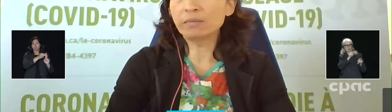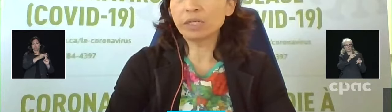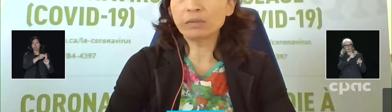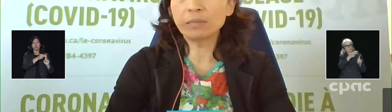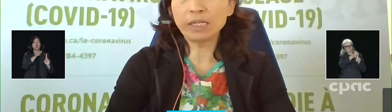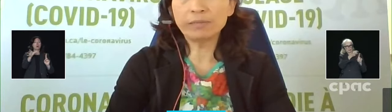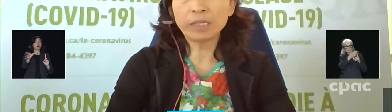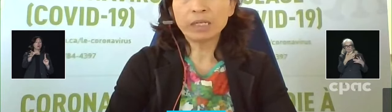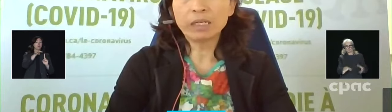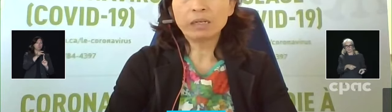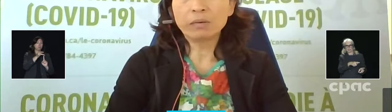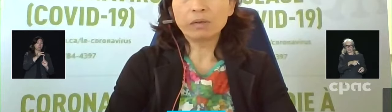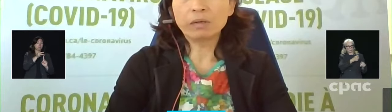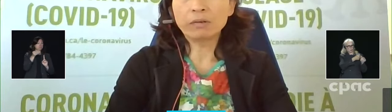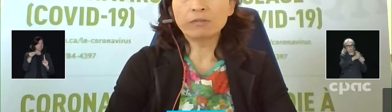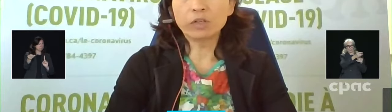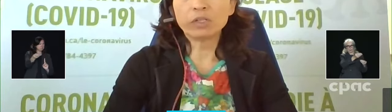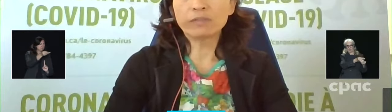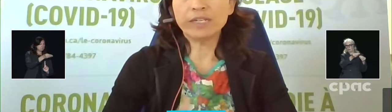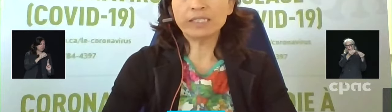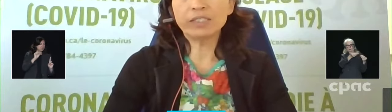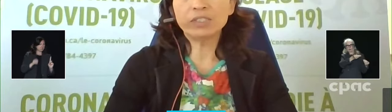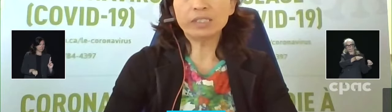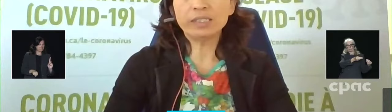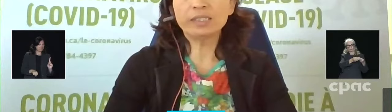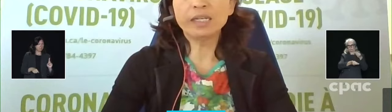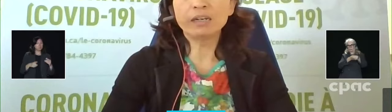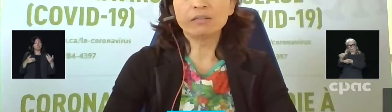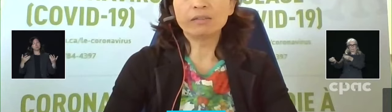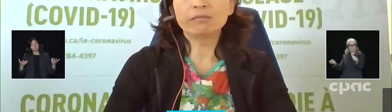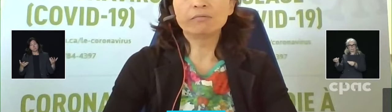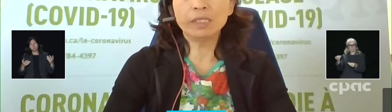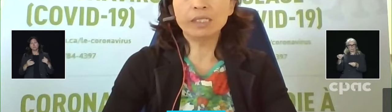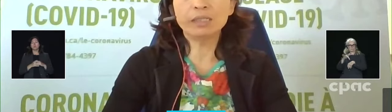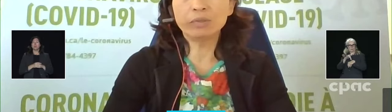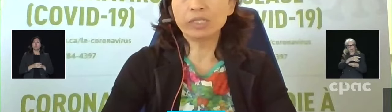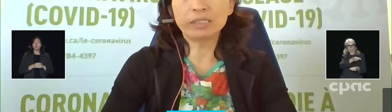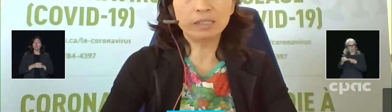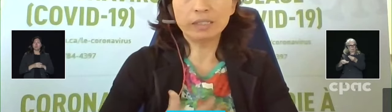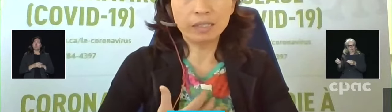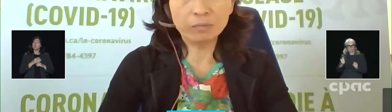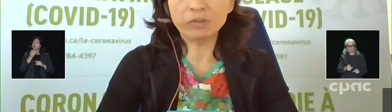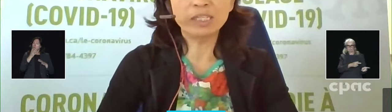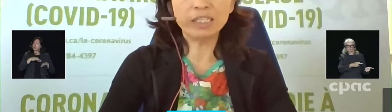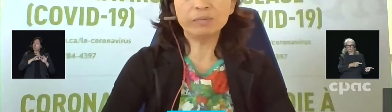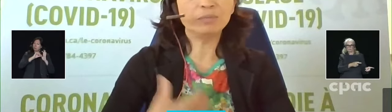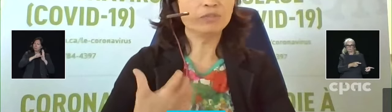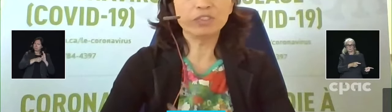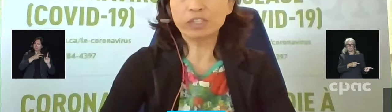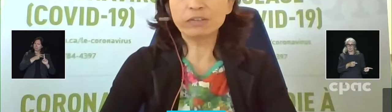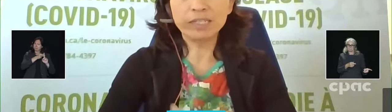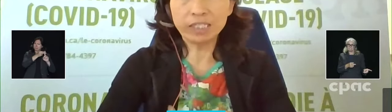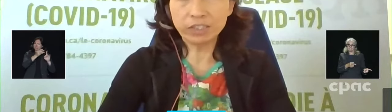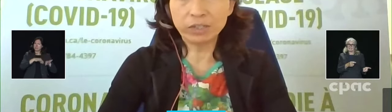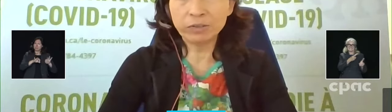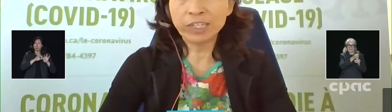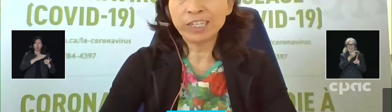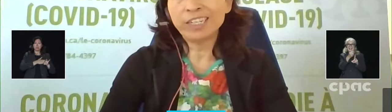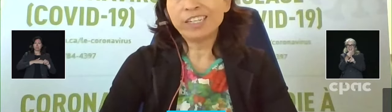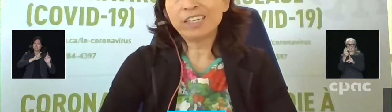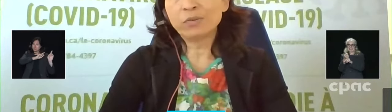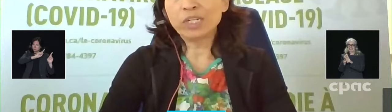I think is the bottom line. Of course, vaccination is still really important. It's the number one thing people should go out